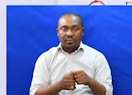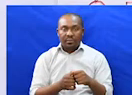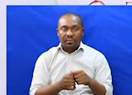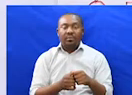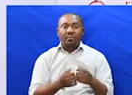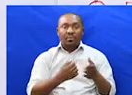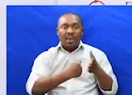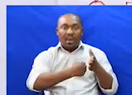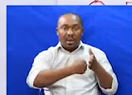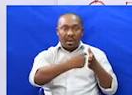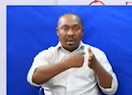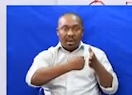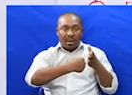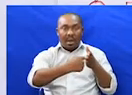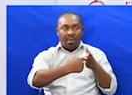Name